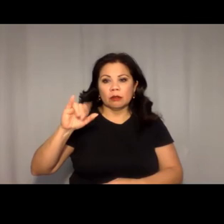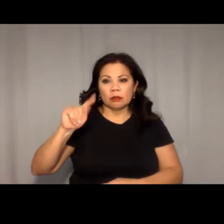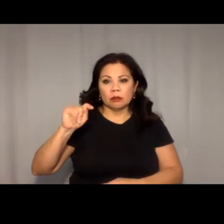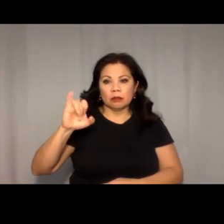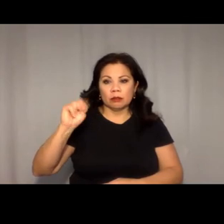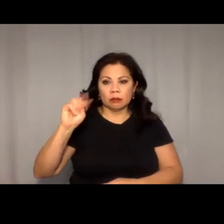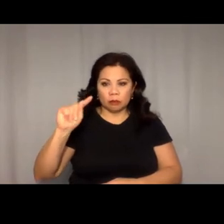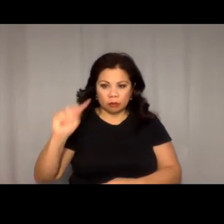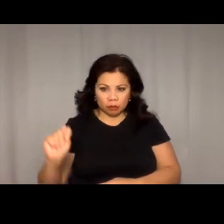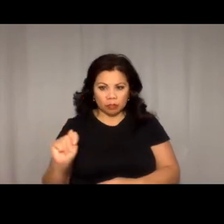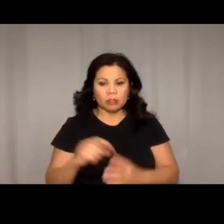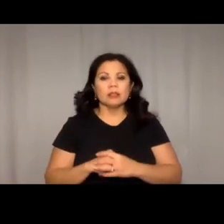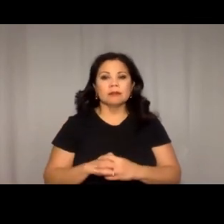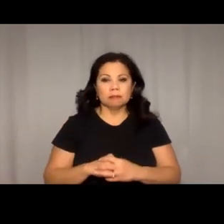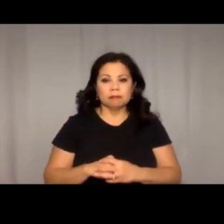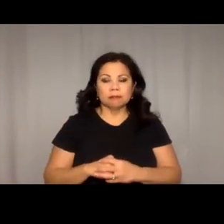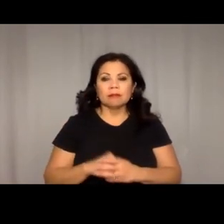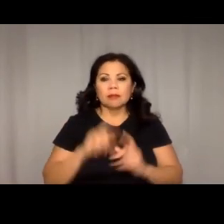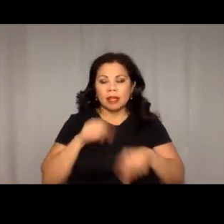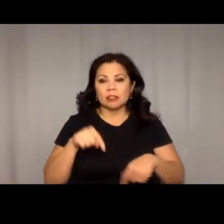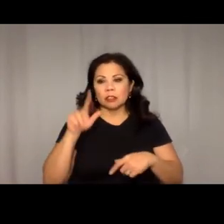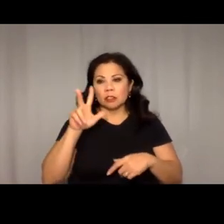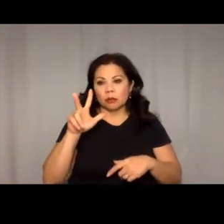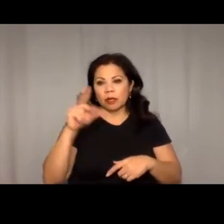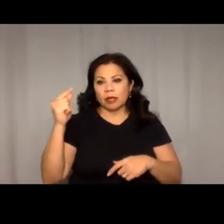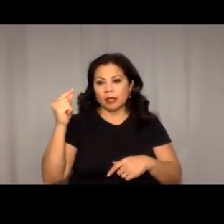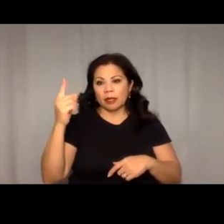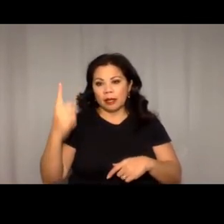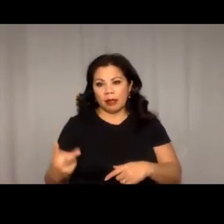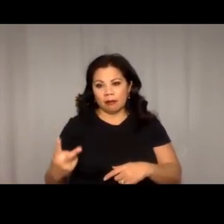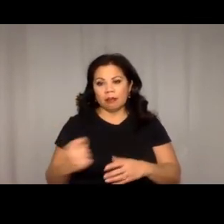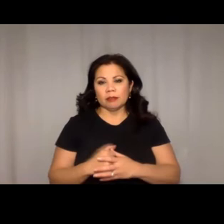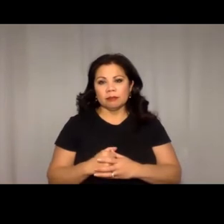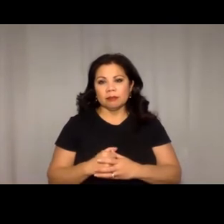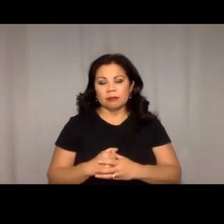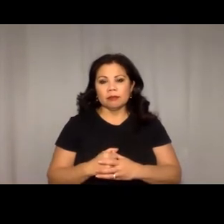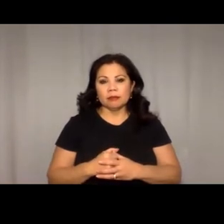3 1/2, okay? So again, this was just another visual to help you out.